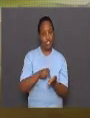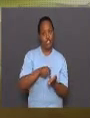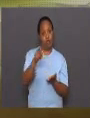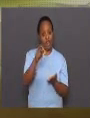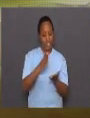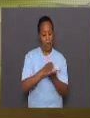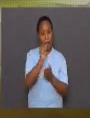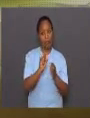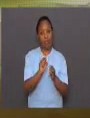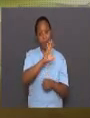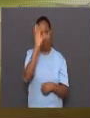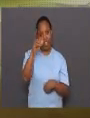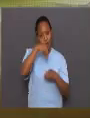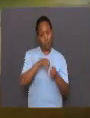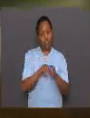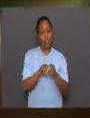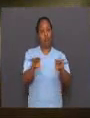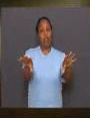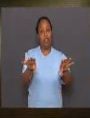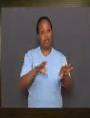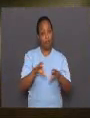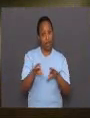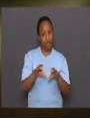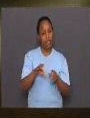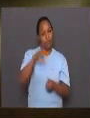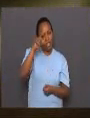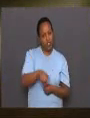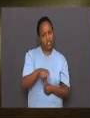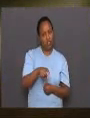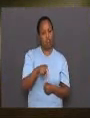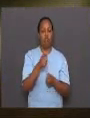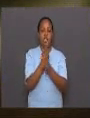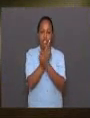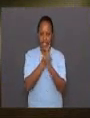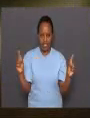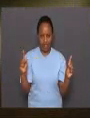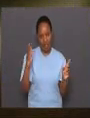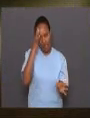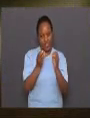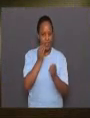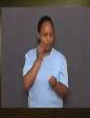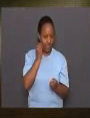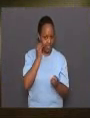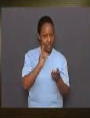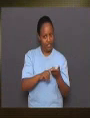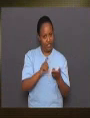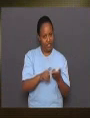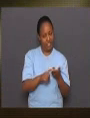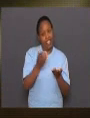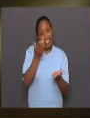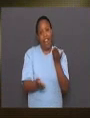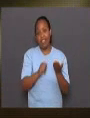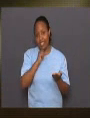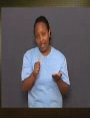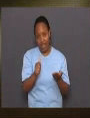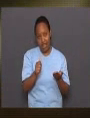democratic rights in Africa requires independent courts, nonpartisan civil